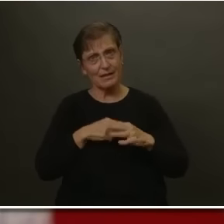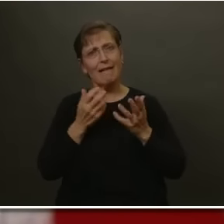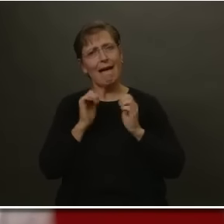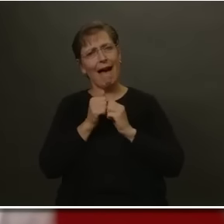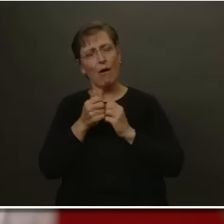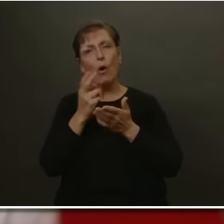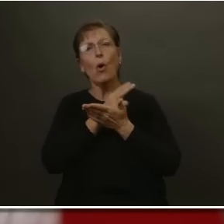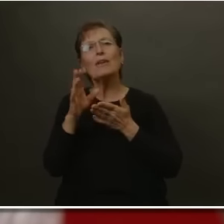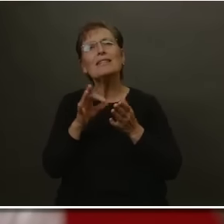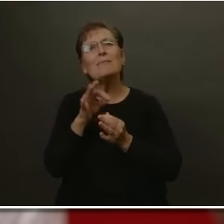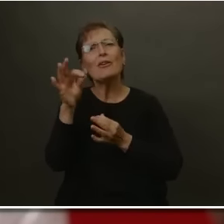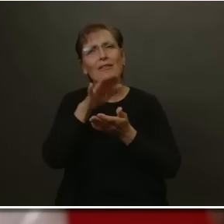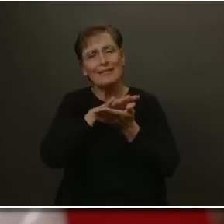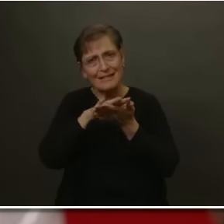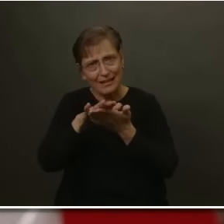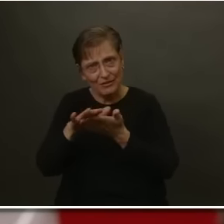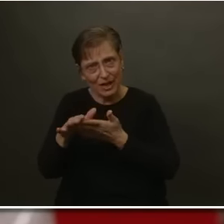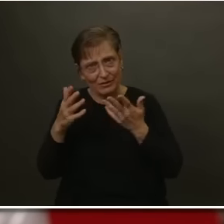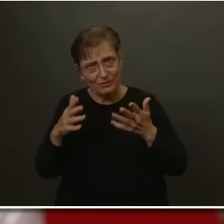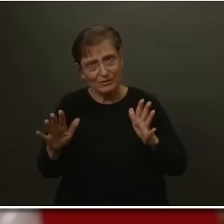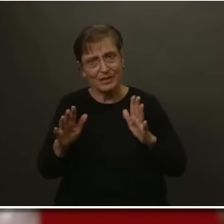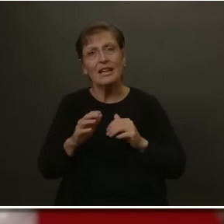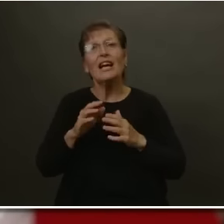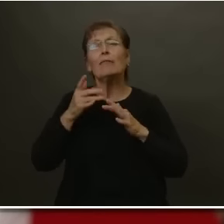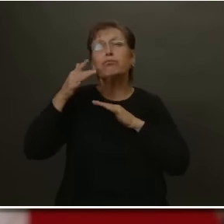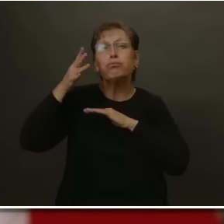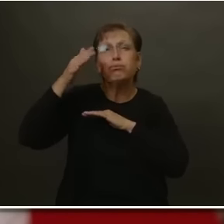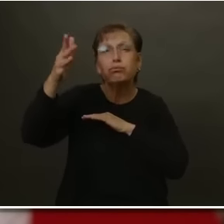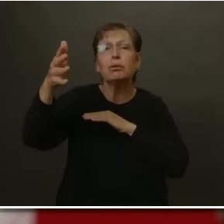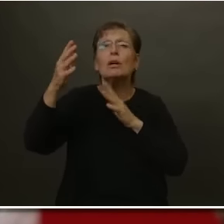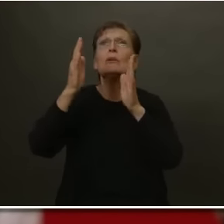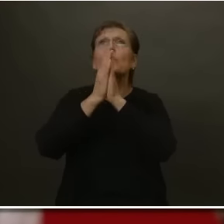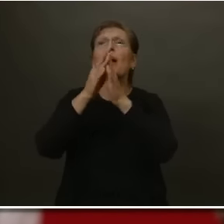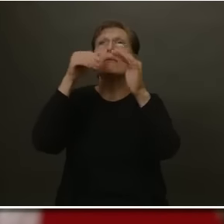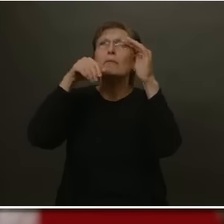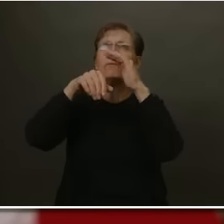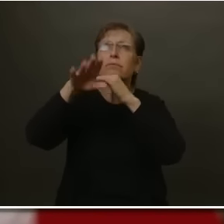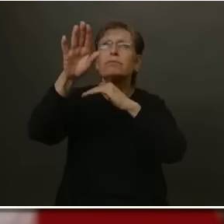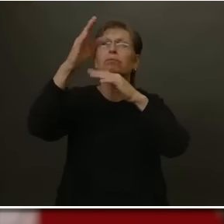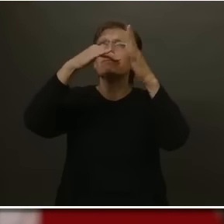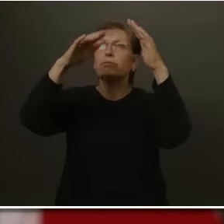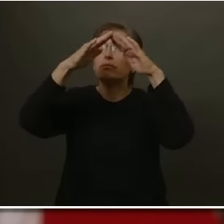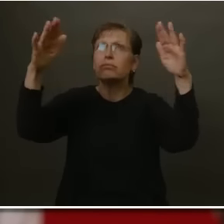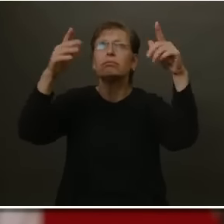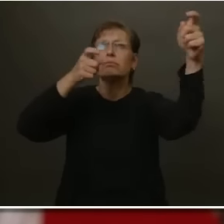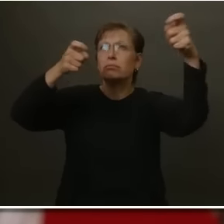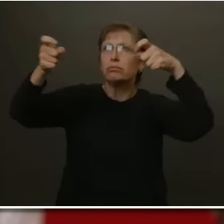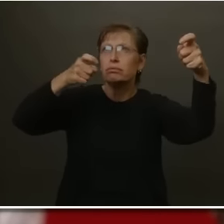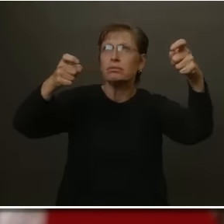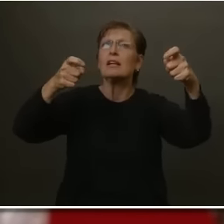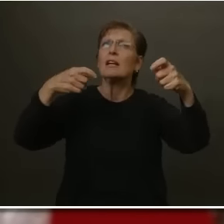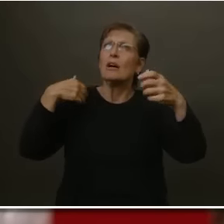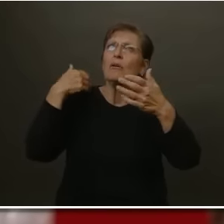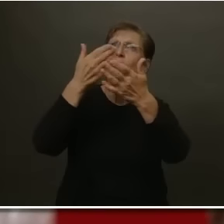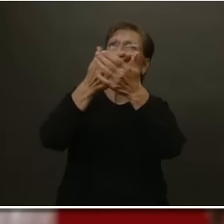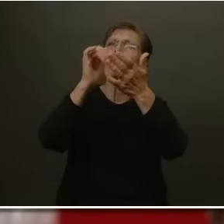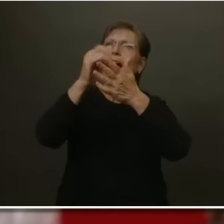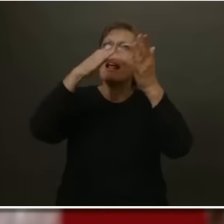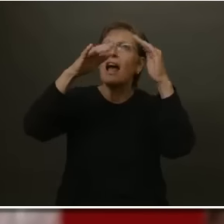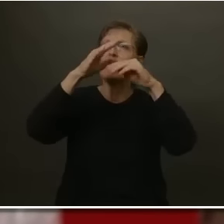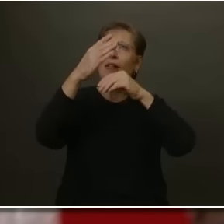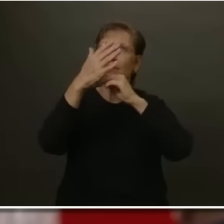by the Holy Spirit. In the fullness of time, put all things in subjection under your Christ, and bring us to that heavenly country